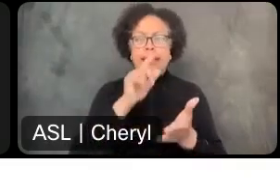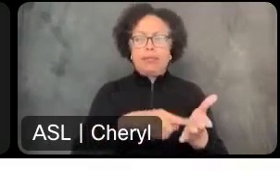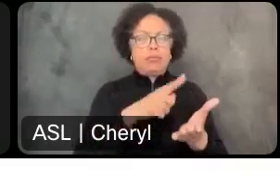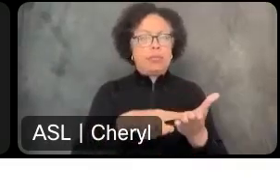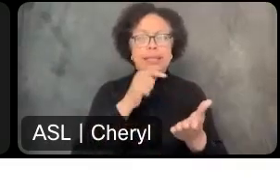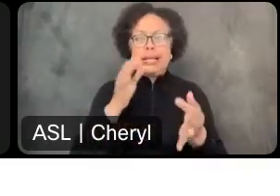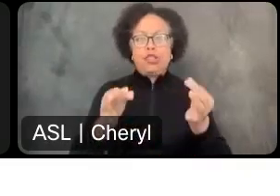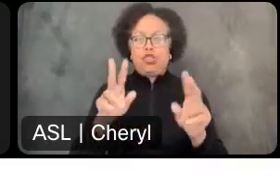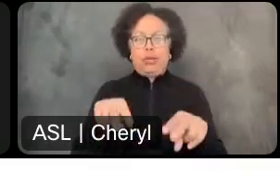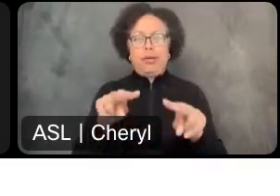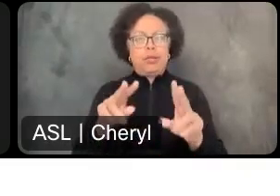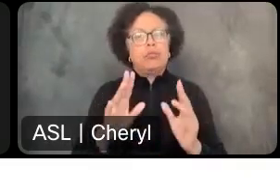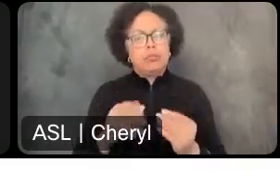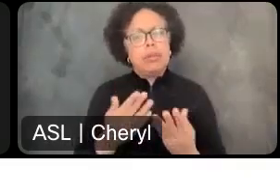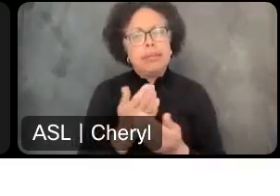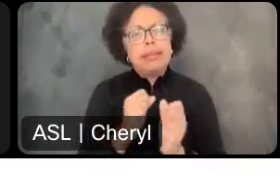for sharing.